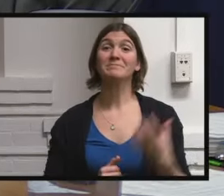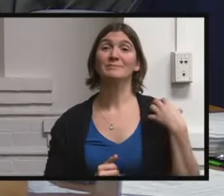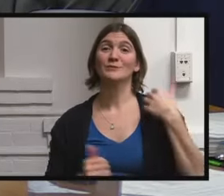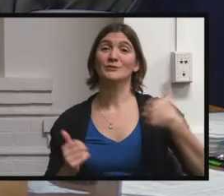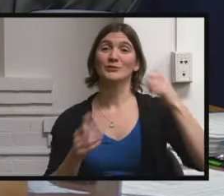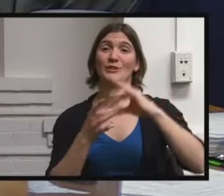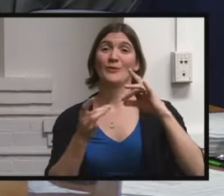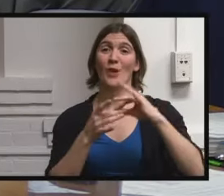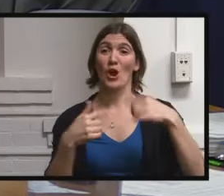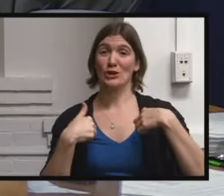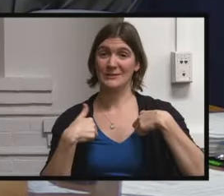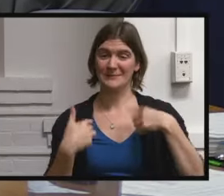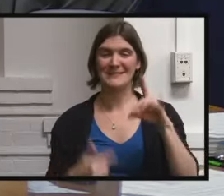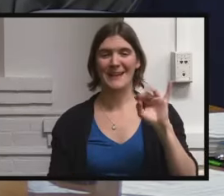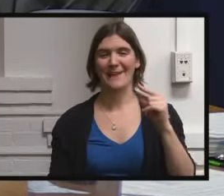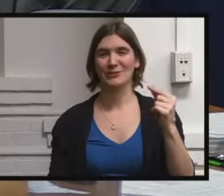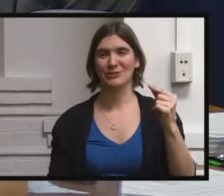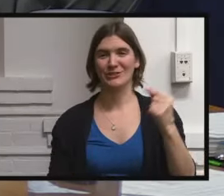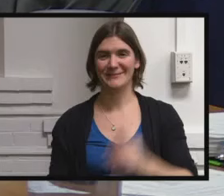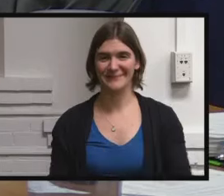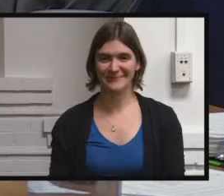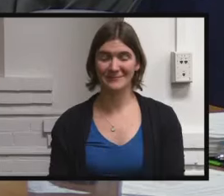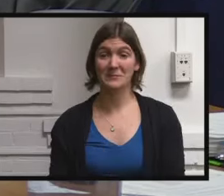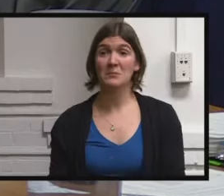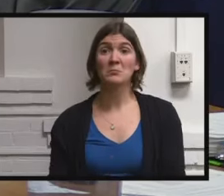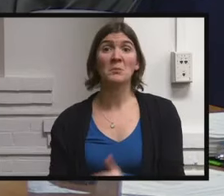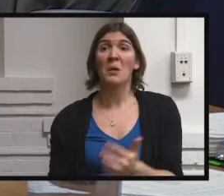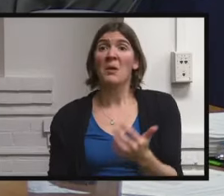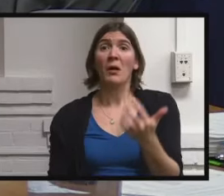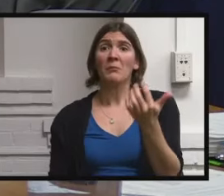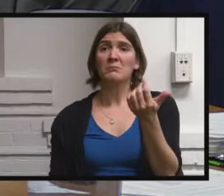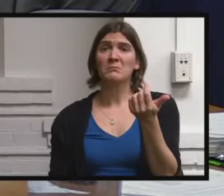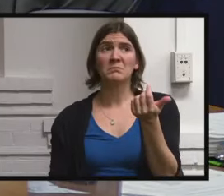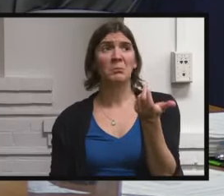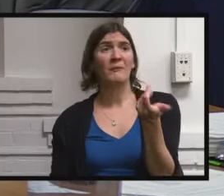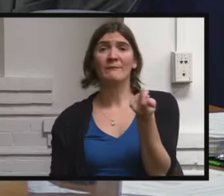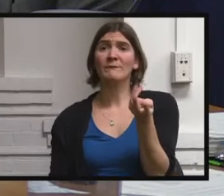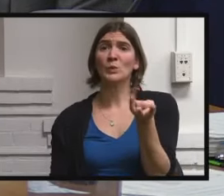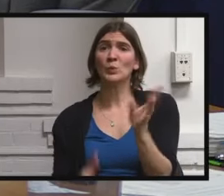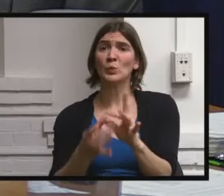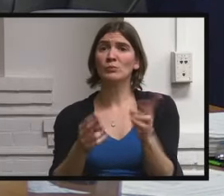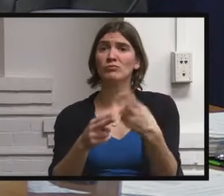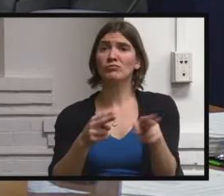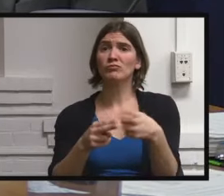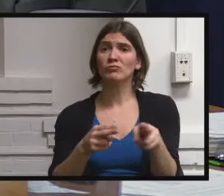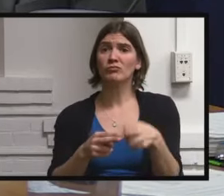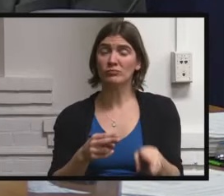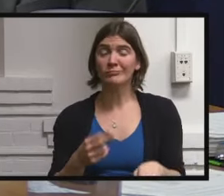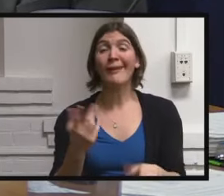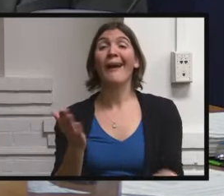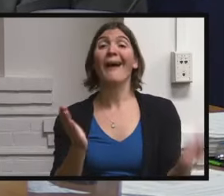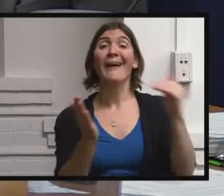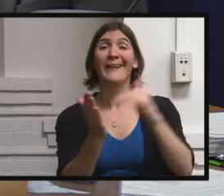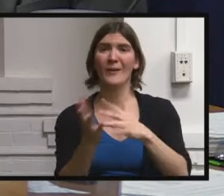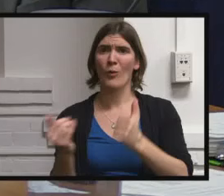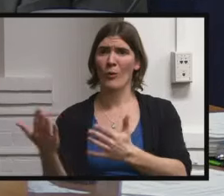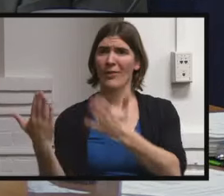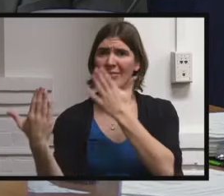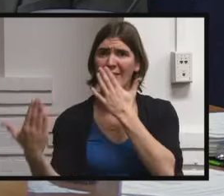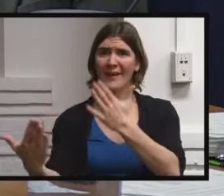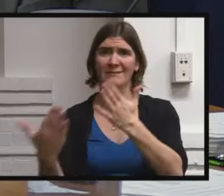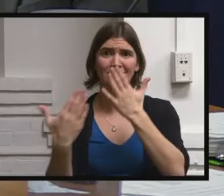chair's remarks. I guess my only remarks this evening are once again to